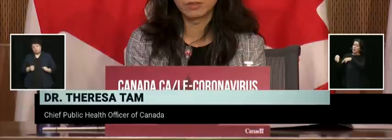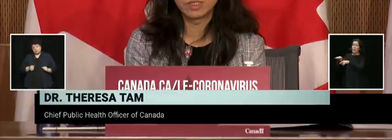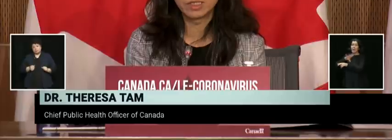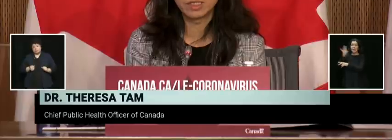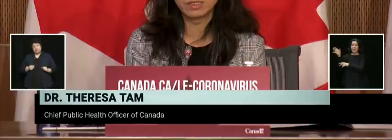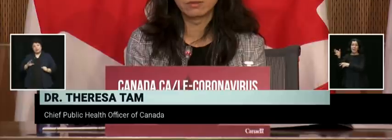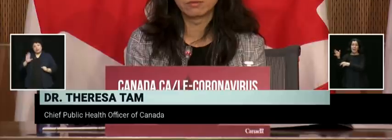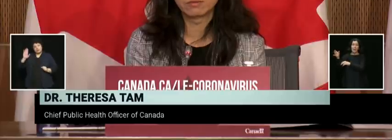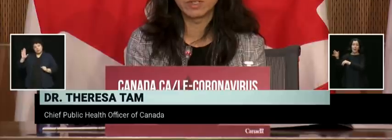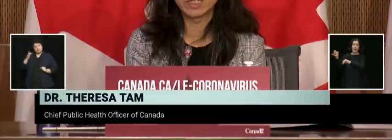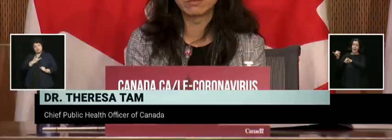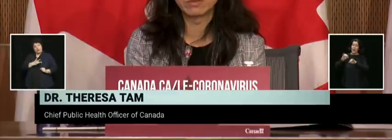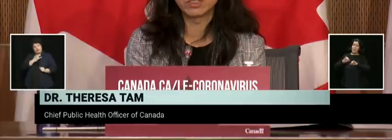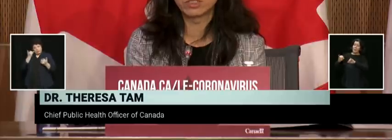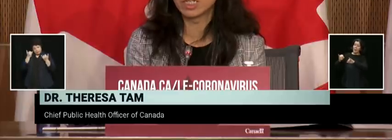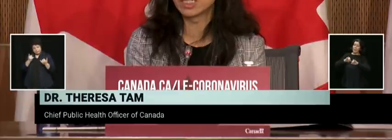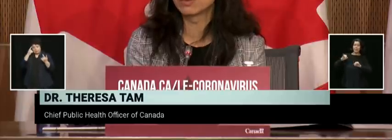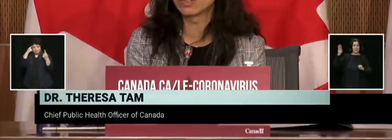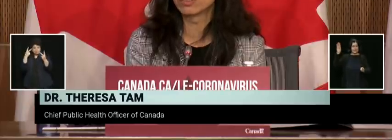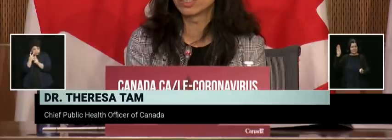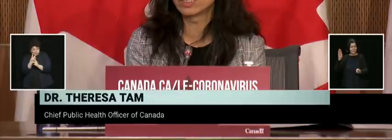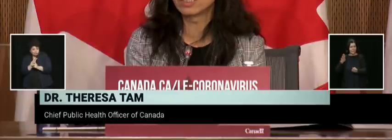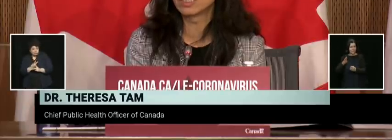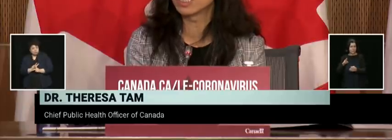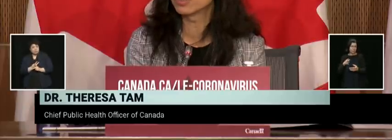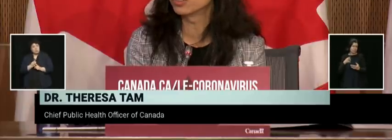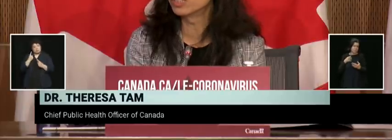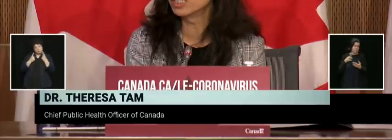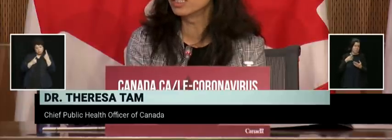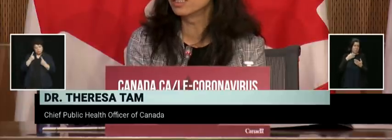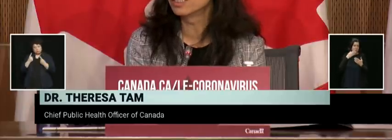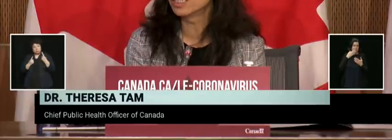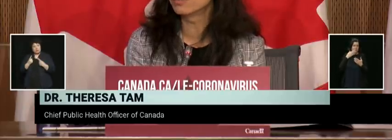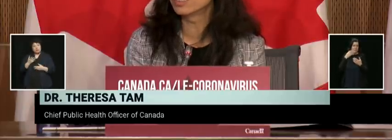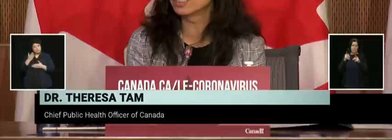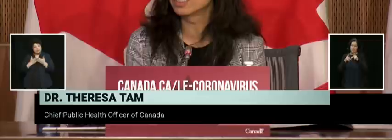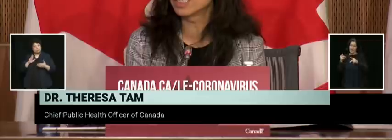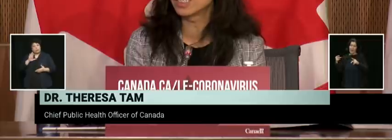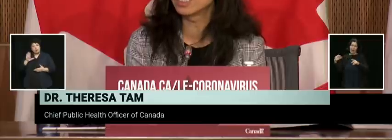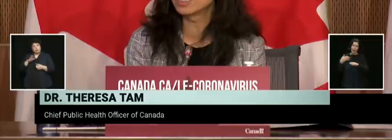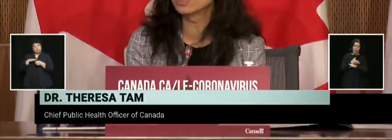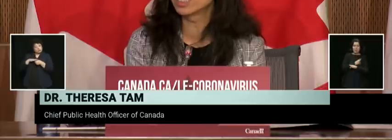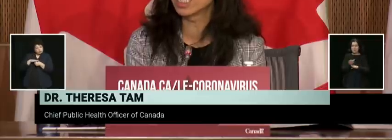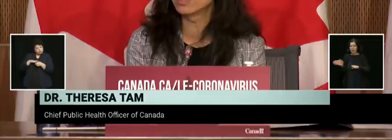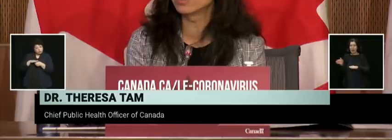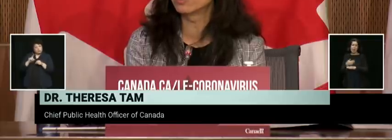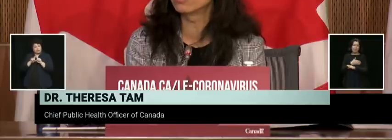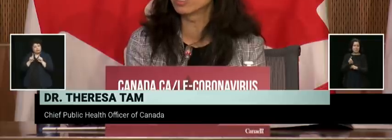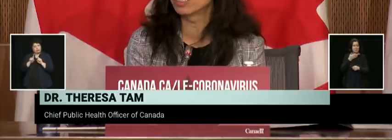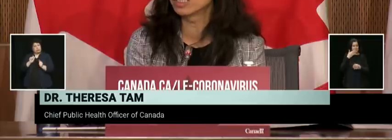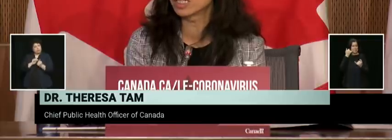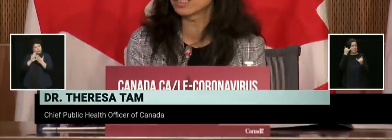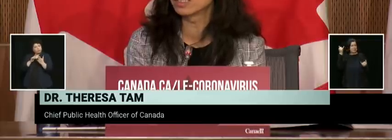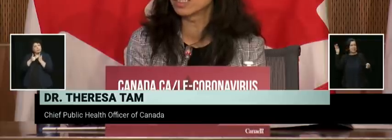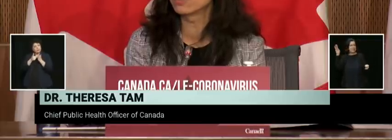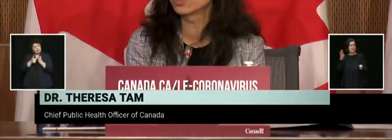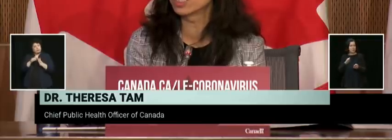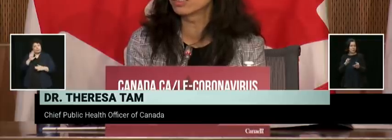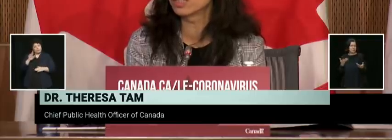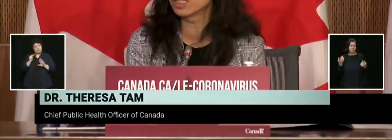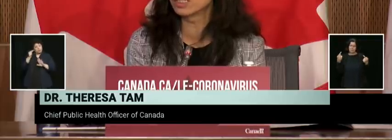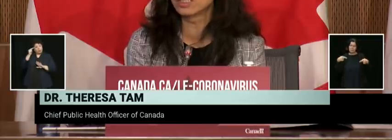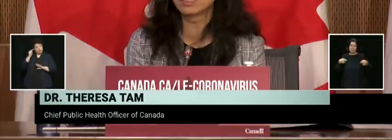looking at. You've seen very regionalized approach. You've seen the territories taking into account their own context and